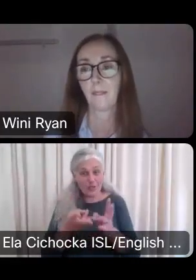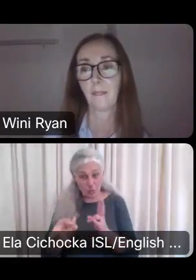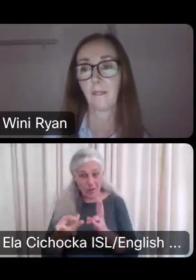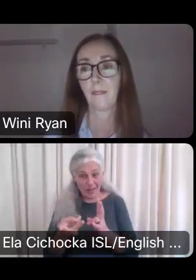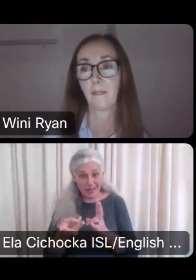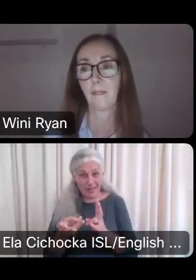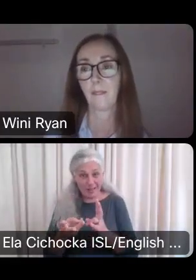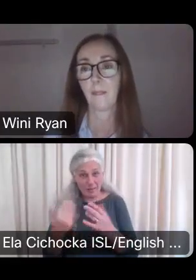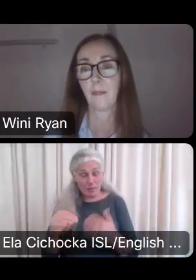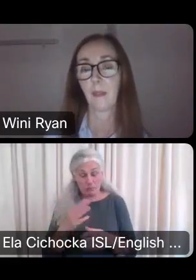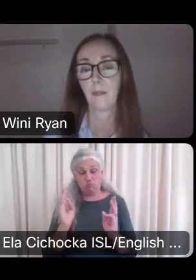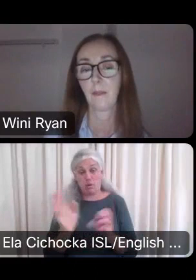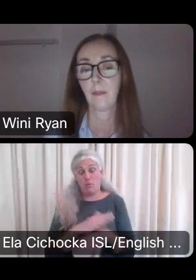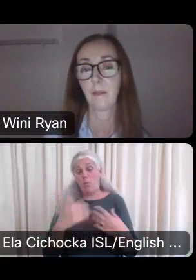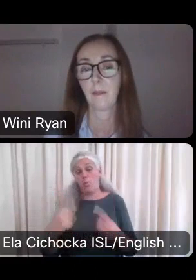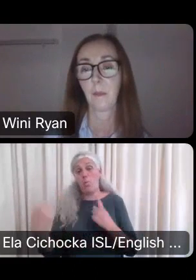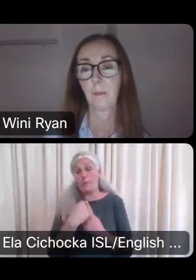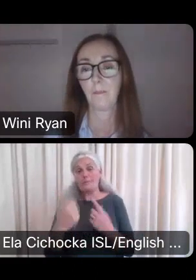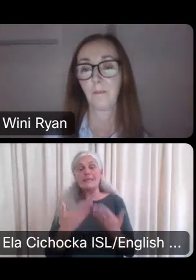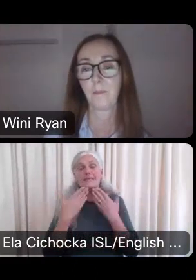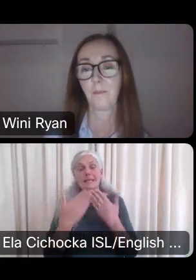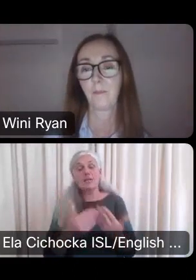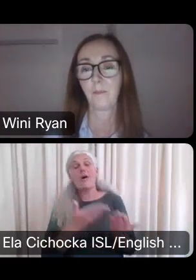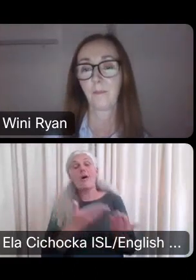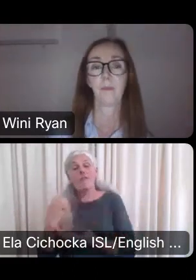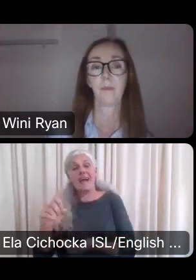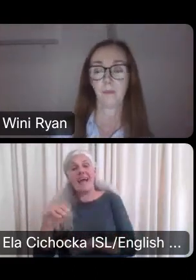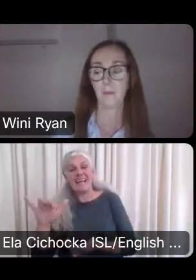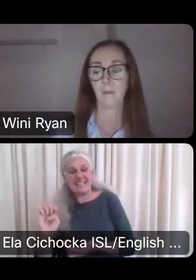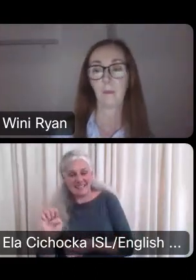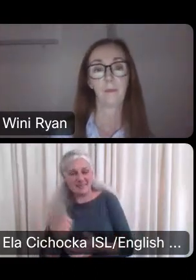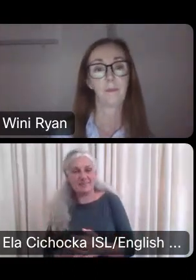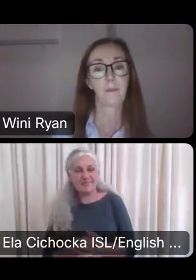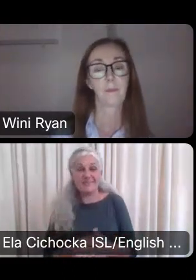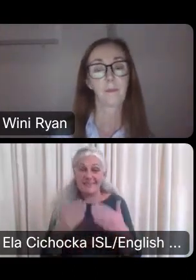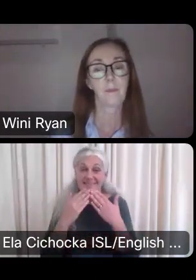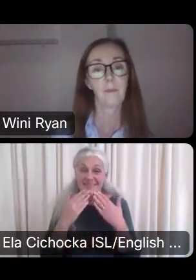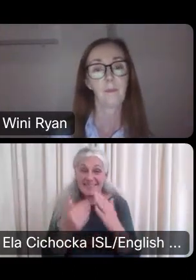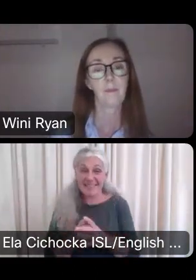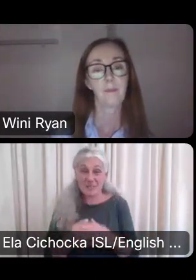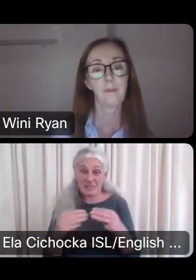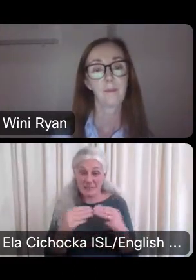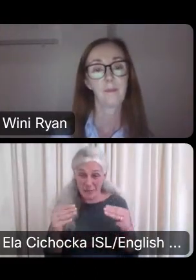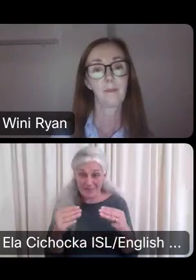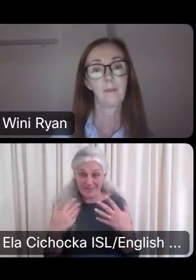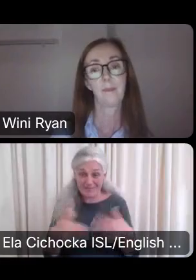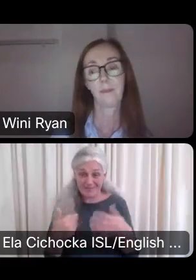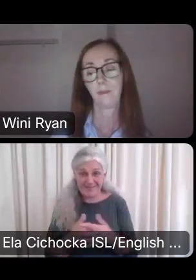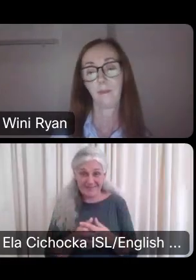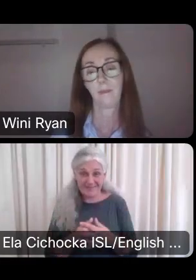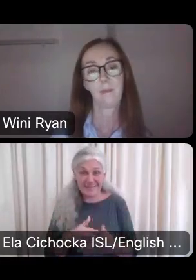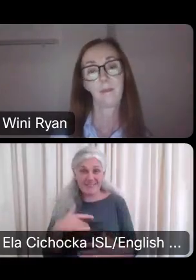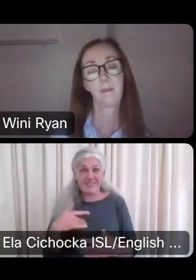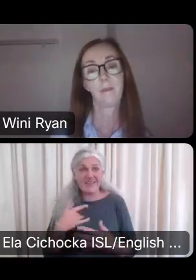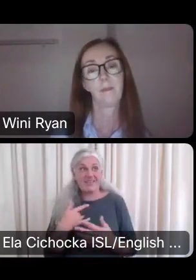extremely powerful. Thank you so much. Over to Ellie. Thank you. Thanks so much. And Winnie, thank you so much. That's given me so much